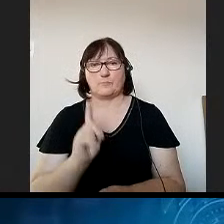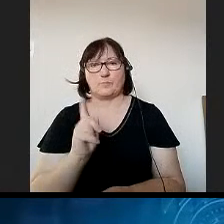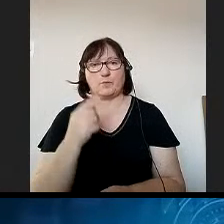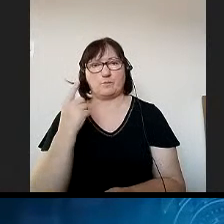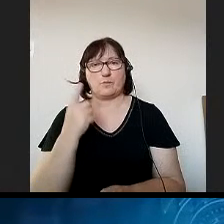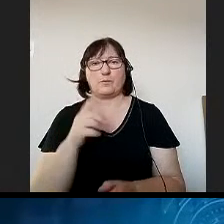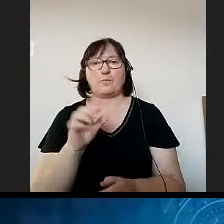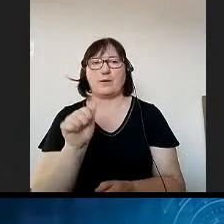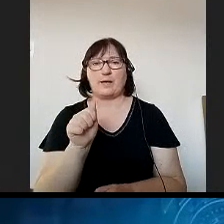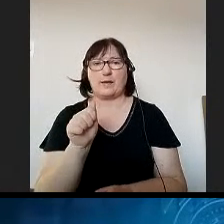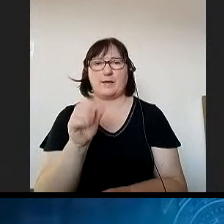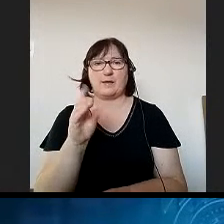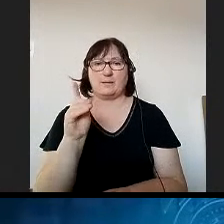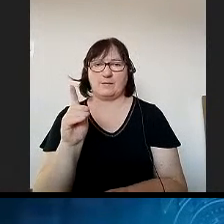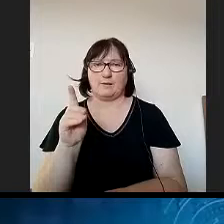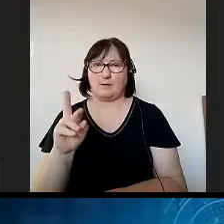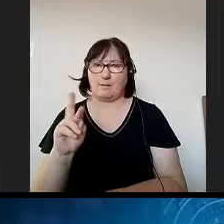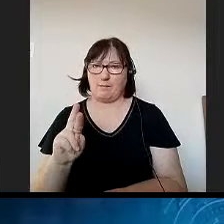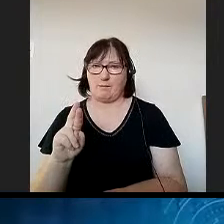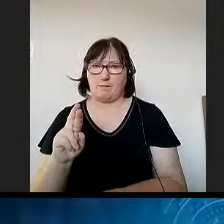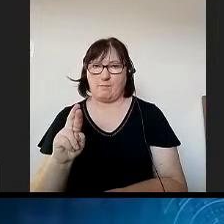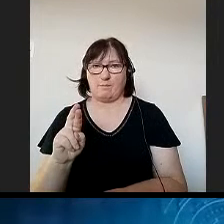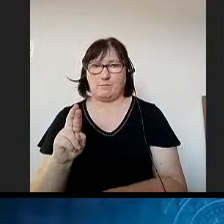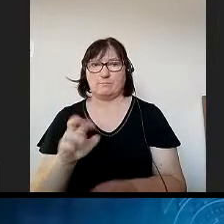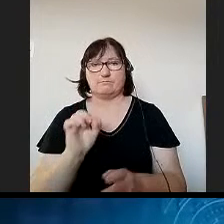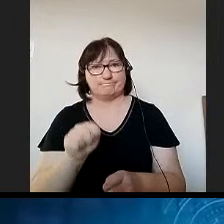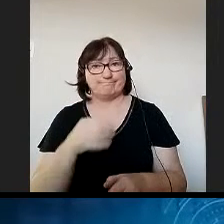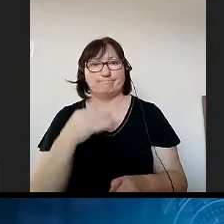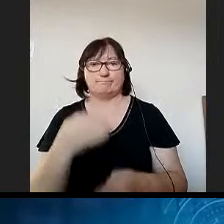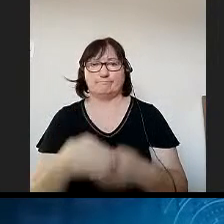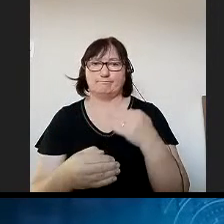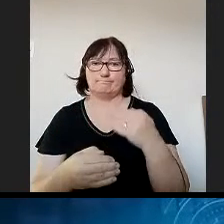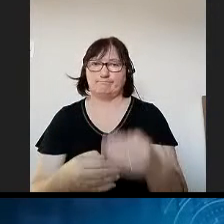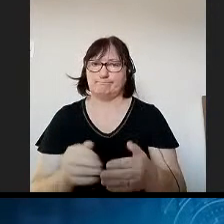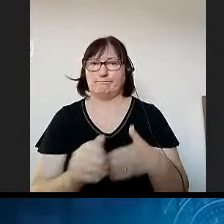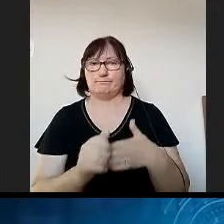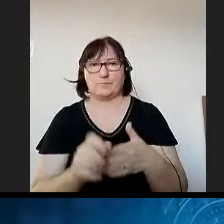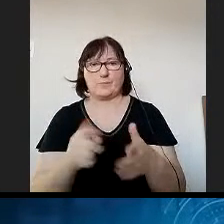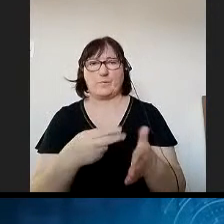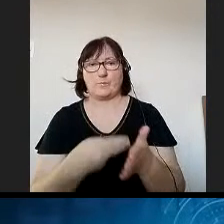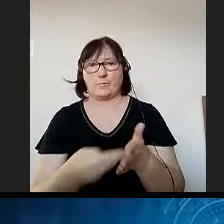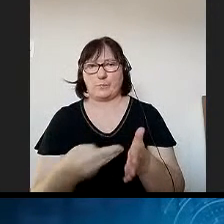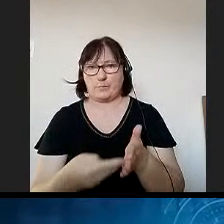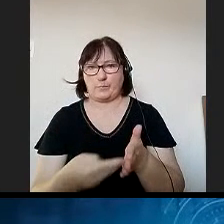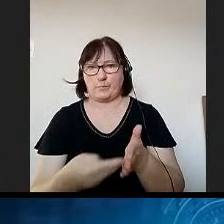is a process which is guided by the Rule